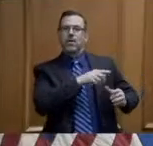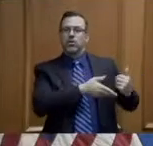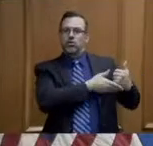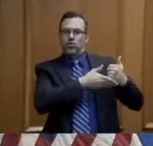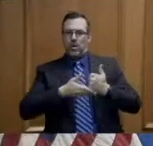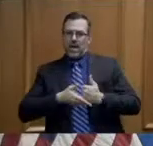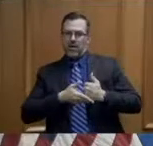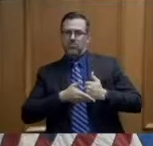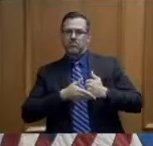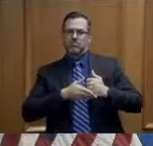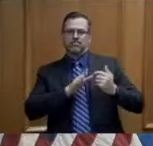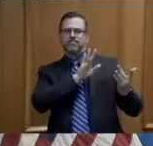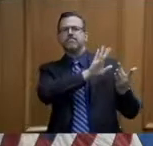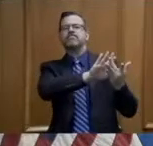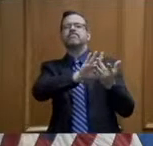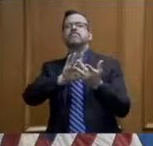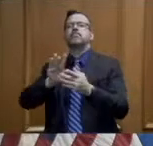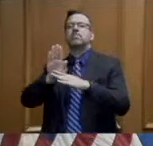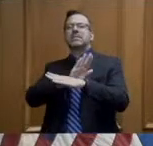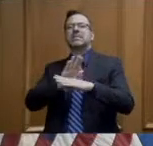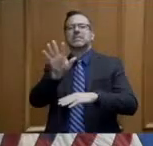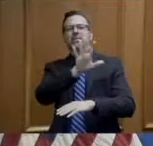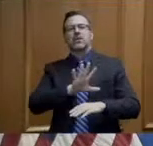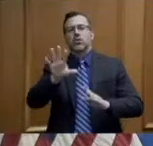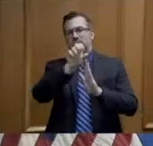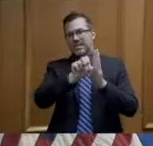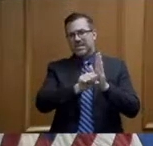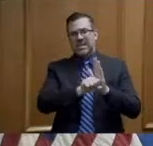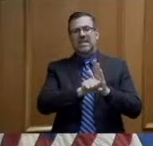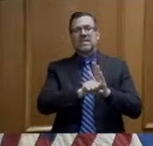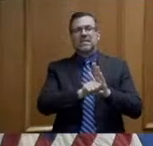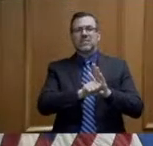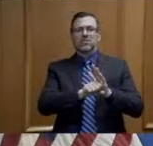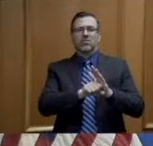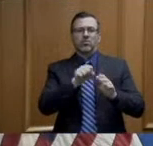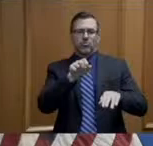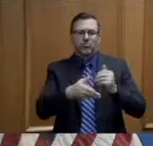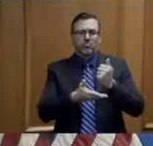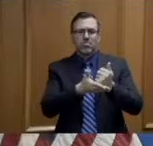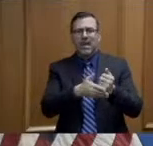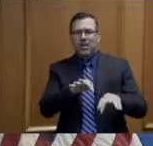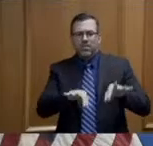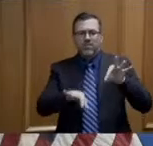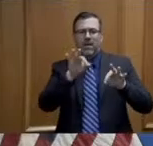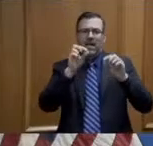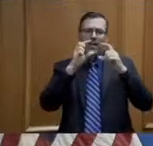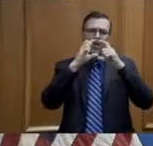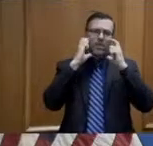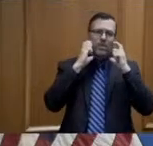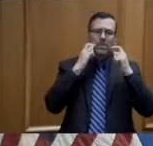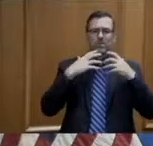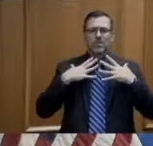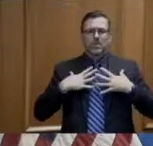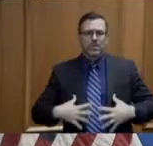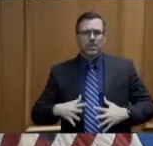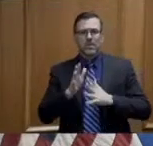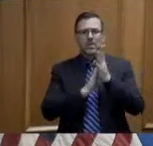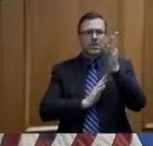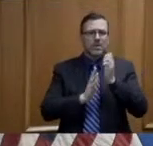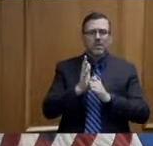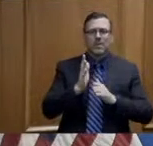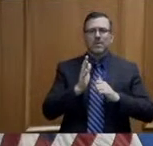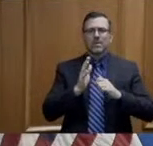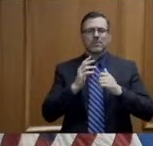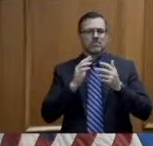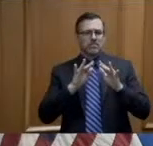sector across our state to help us with anything from PPE to testing supplies. Those efforts have been fruitful, and it's given